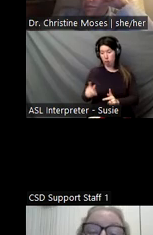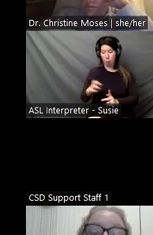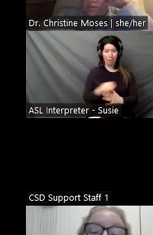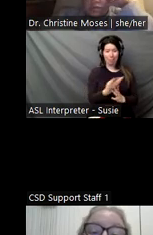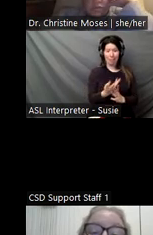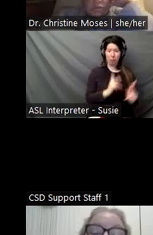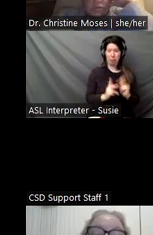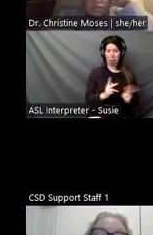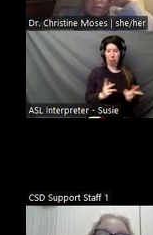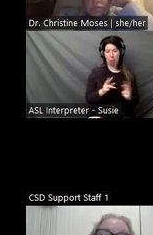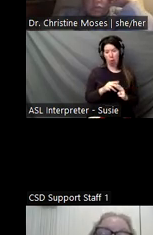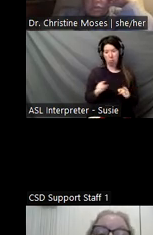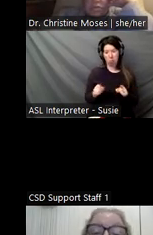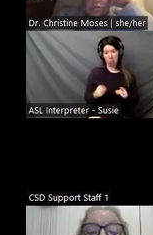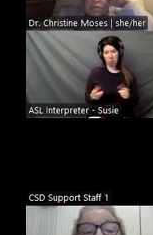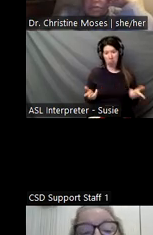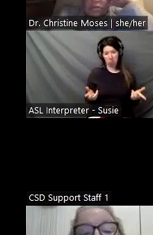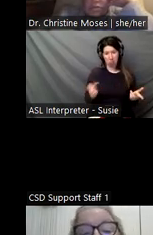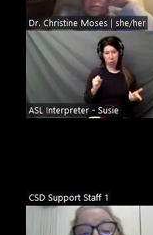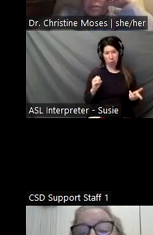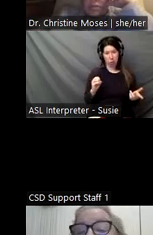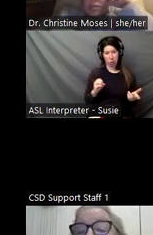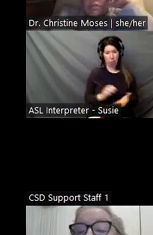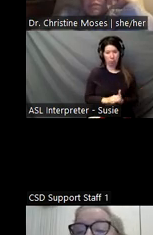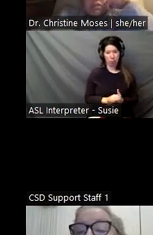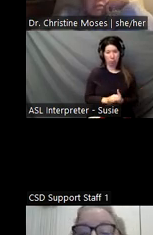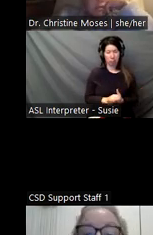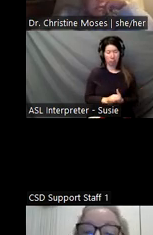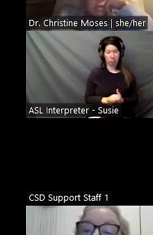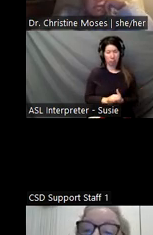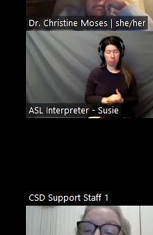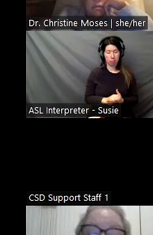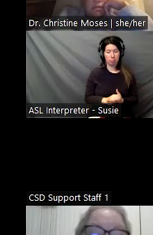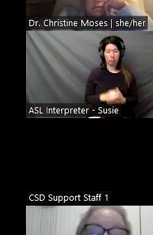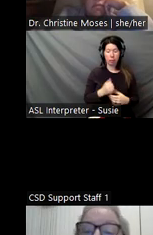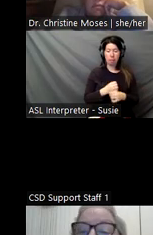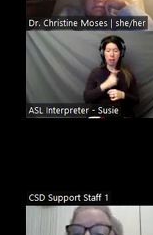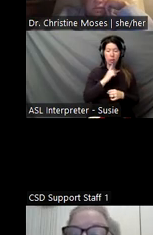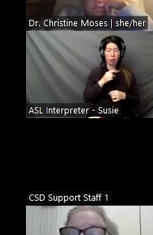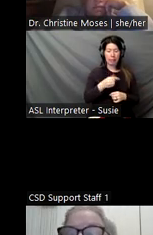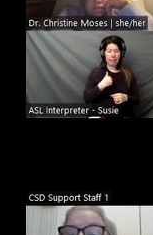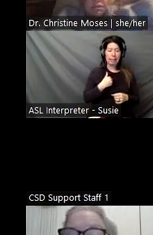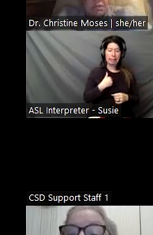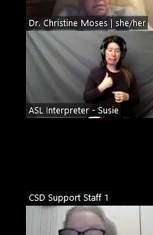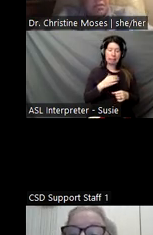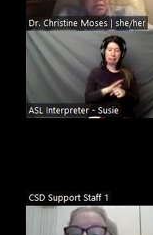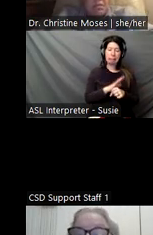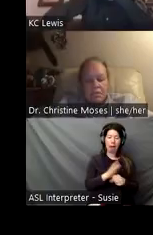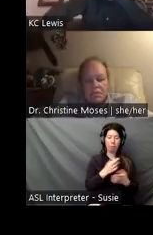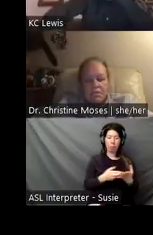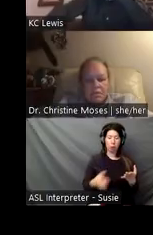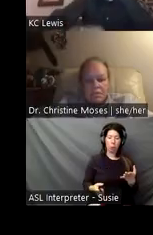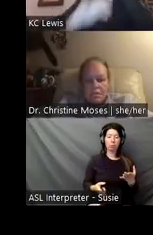people. Just so to make sure that this would be properly resourced, because I mean, I don't know yet,